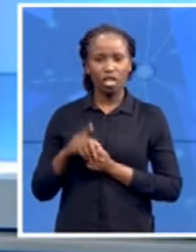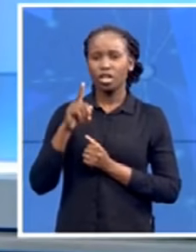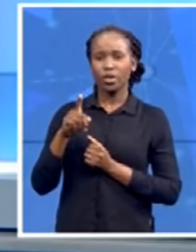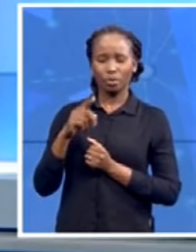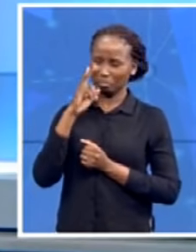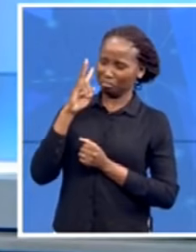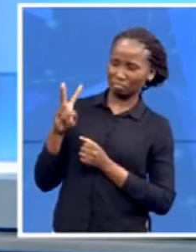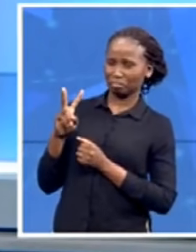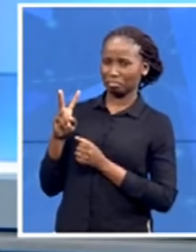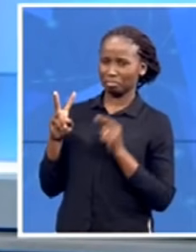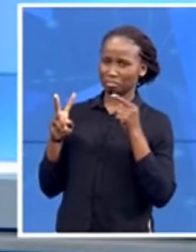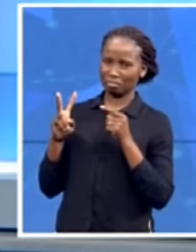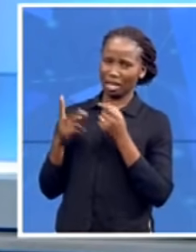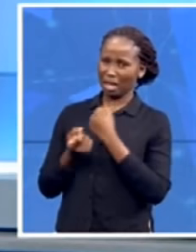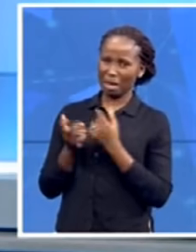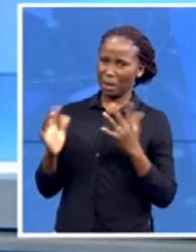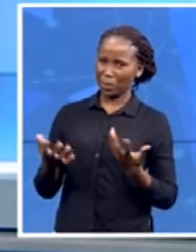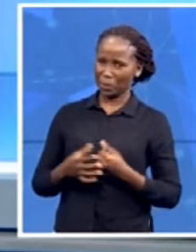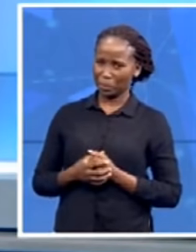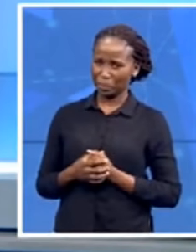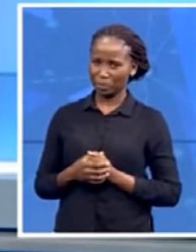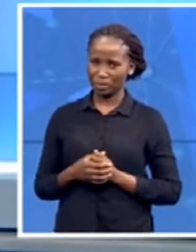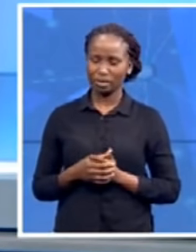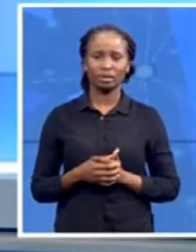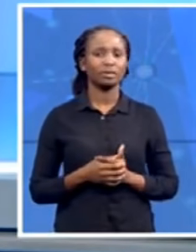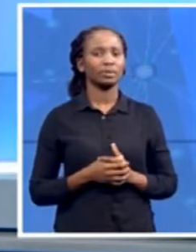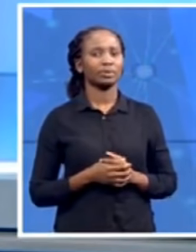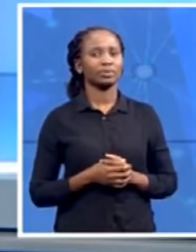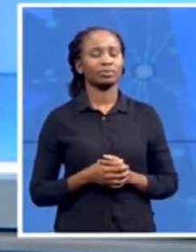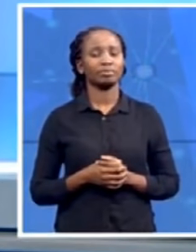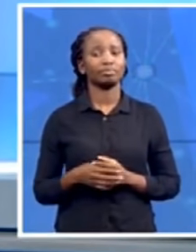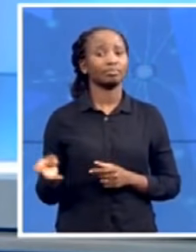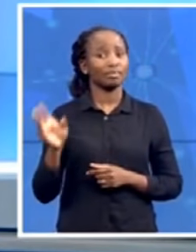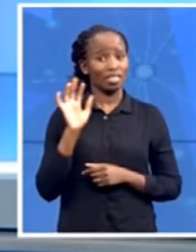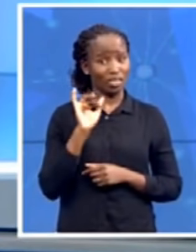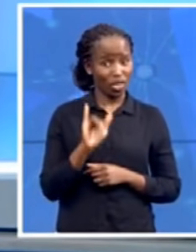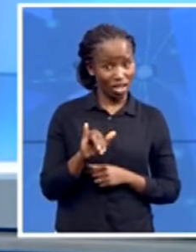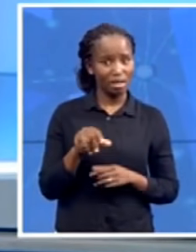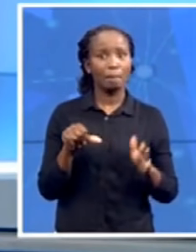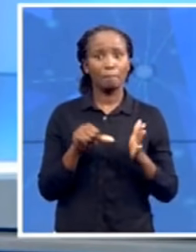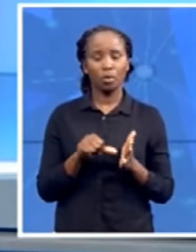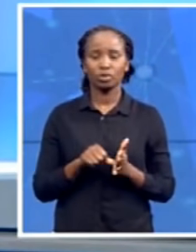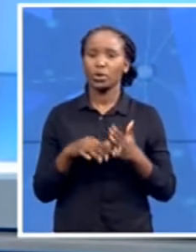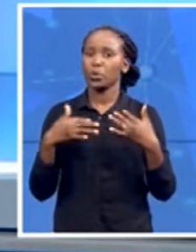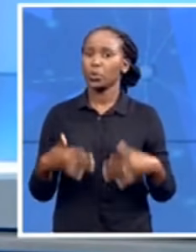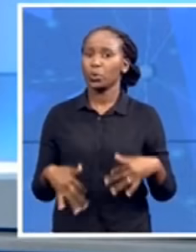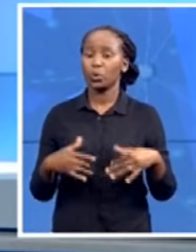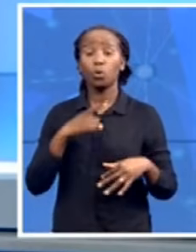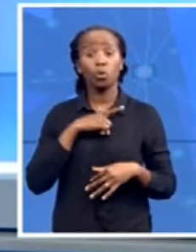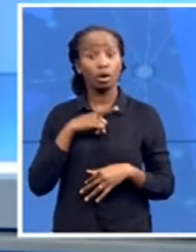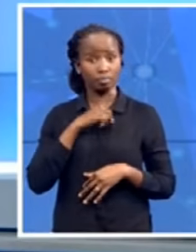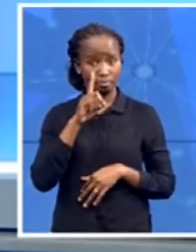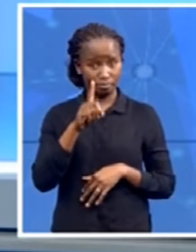happen? That is a very important matter. Why? Because it gives me the impression that